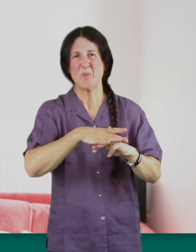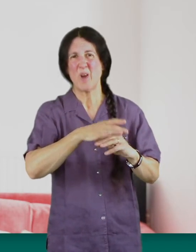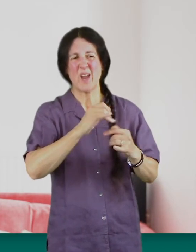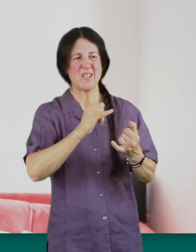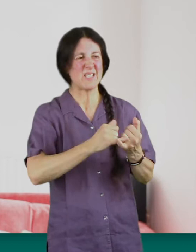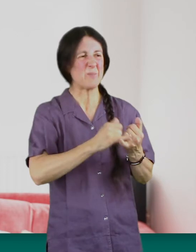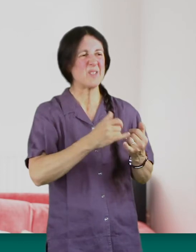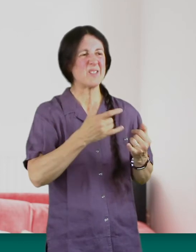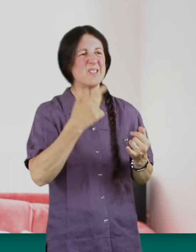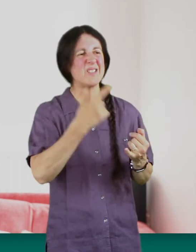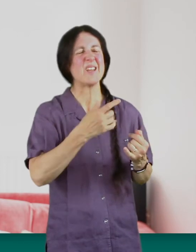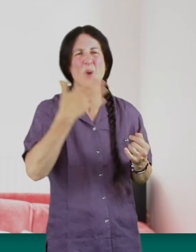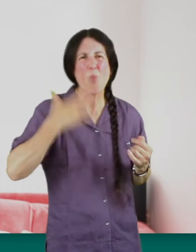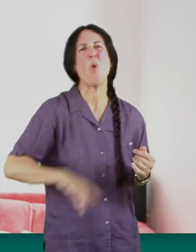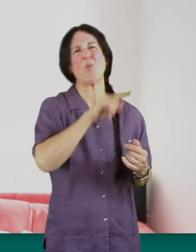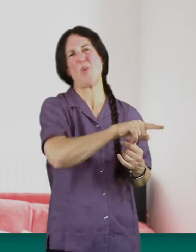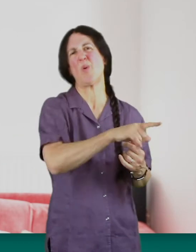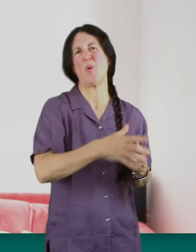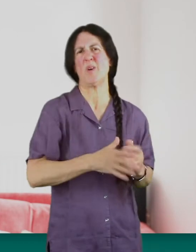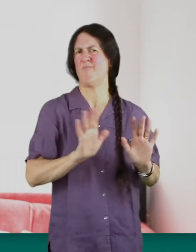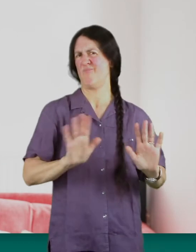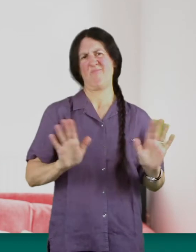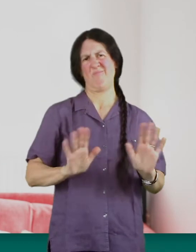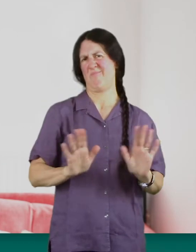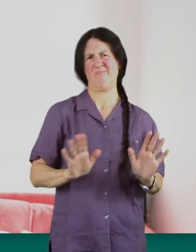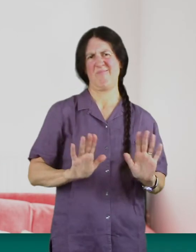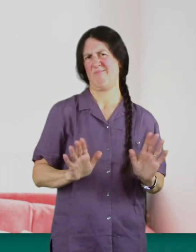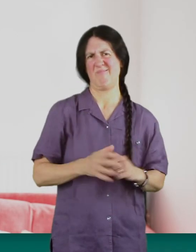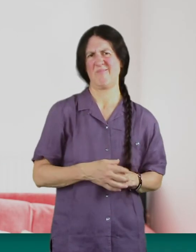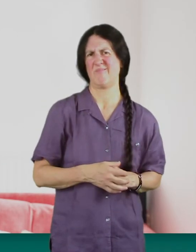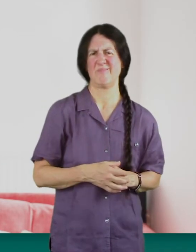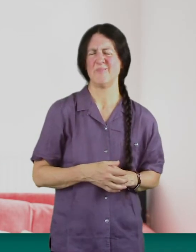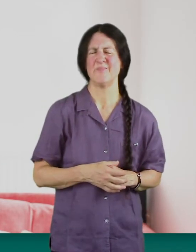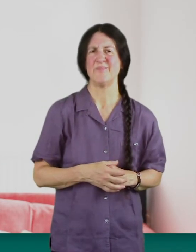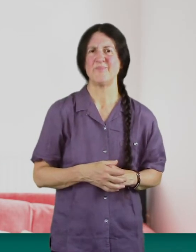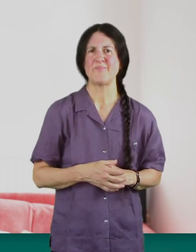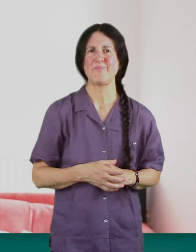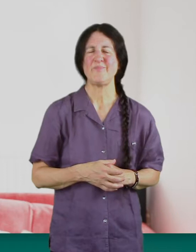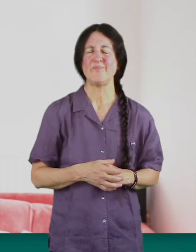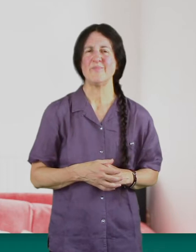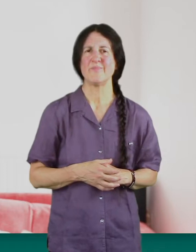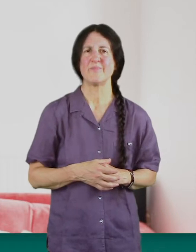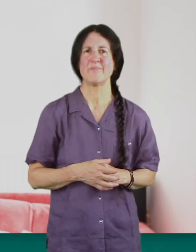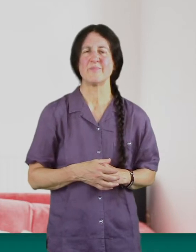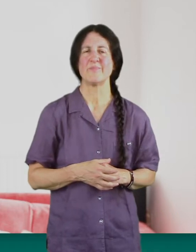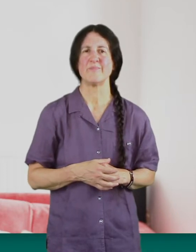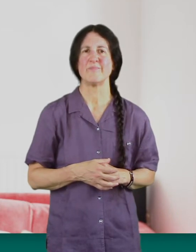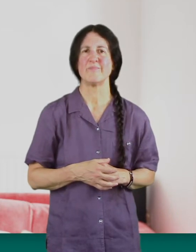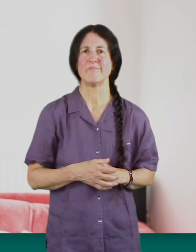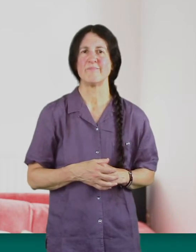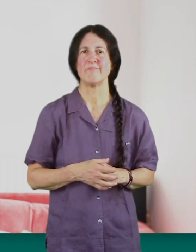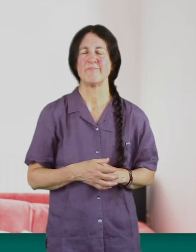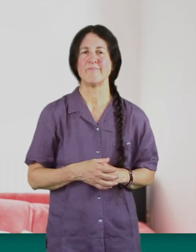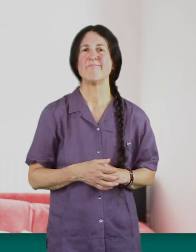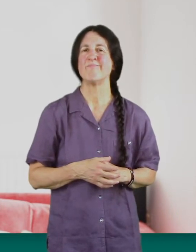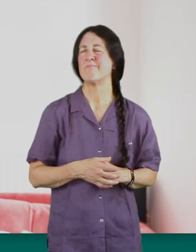And I recognise, of course, that culturally we're in a completely different world now, but I think it still